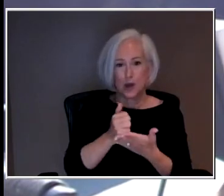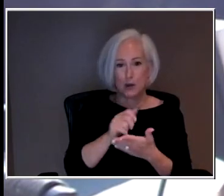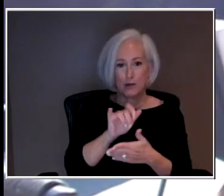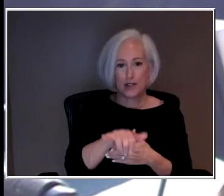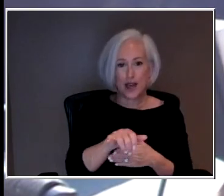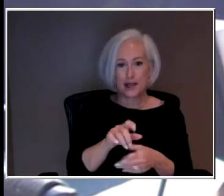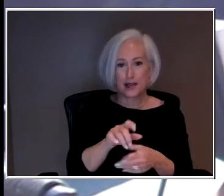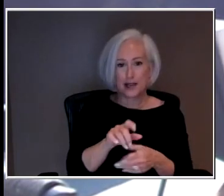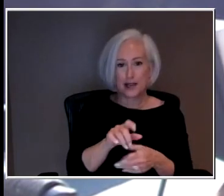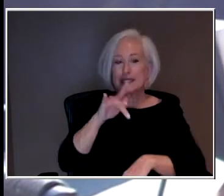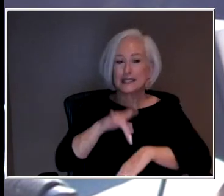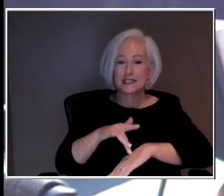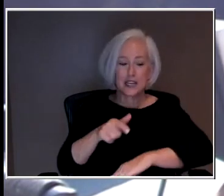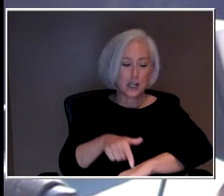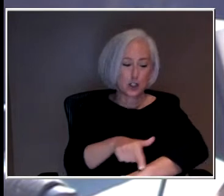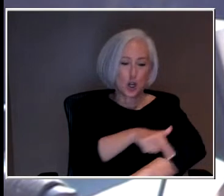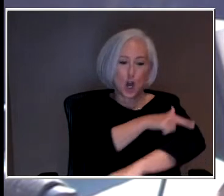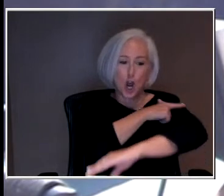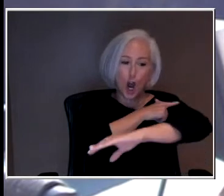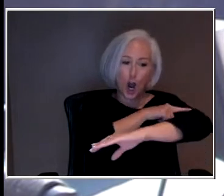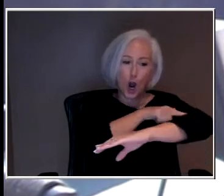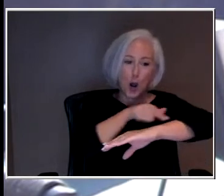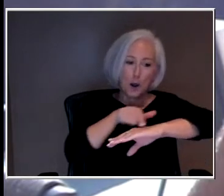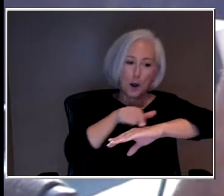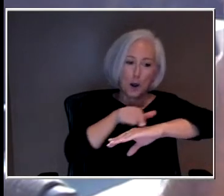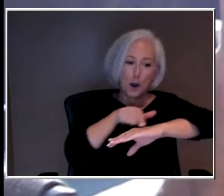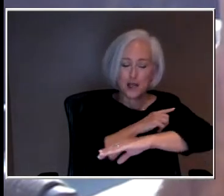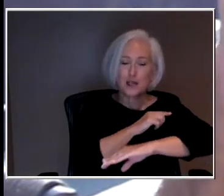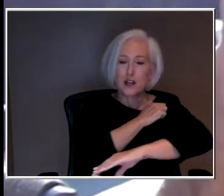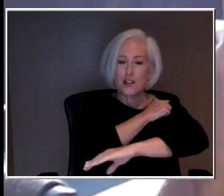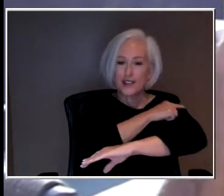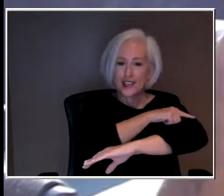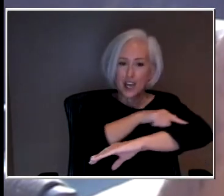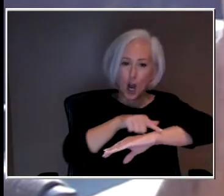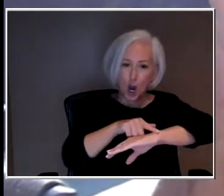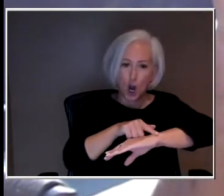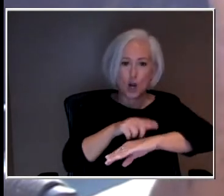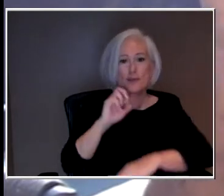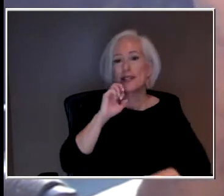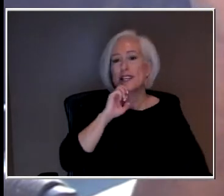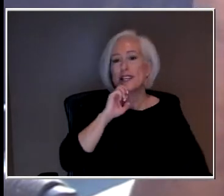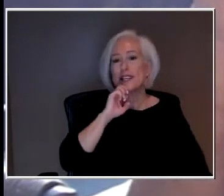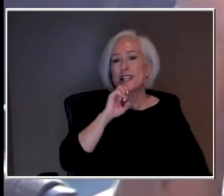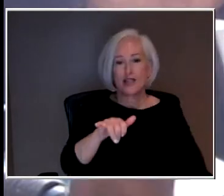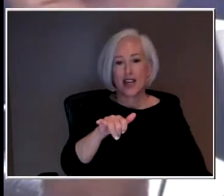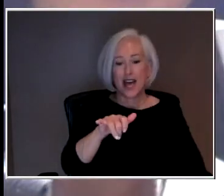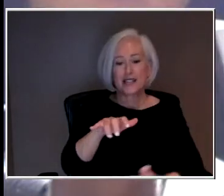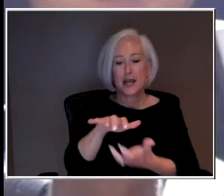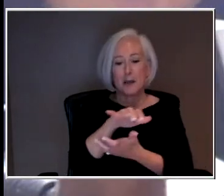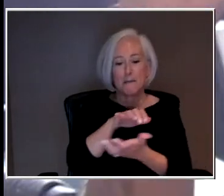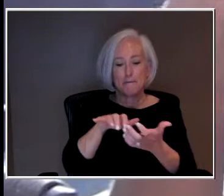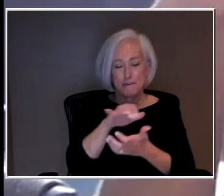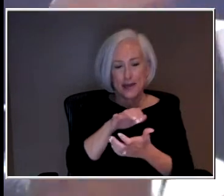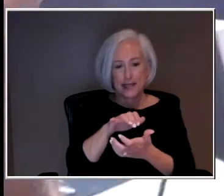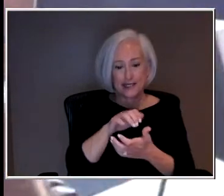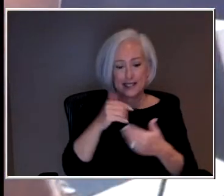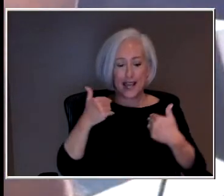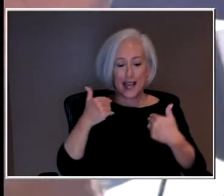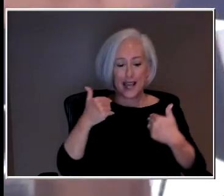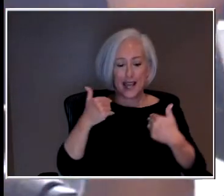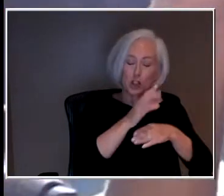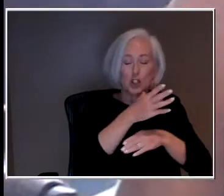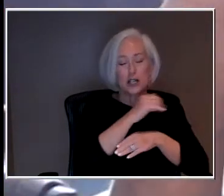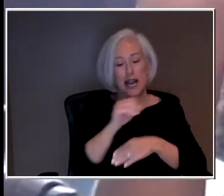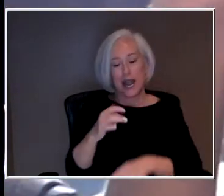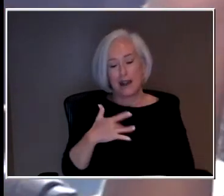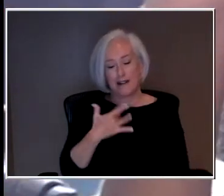touch her arm pain. The problem with the arm pain is that it's one of those nerves that I described that's mixed. It has a function and it also